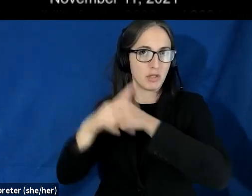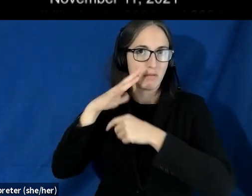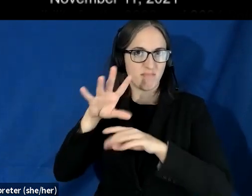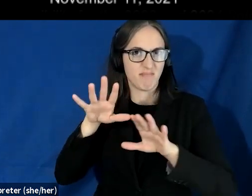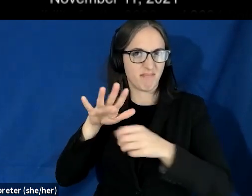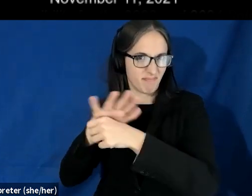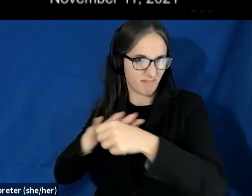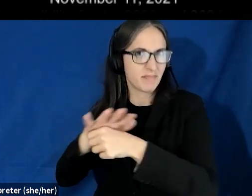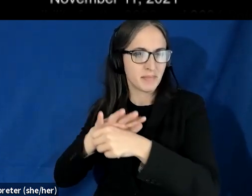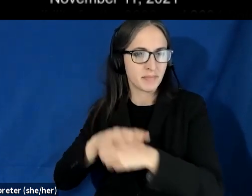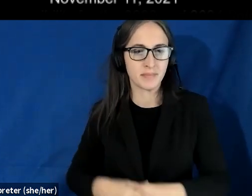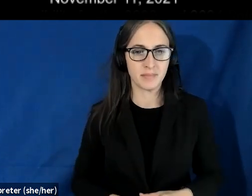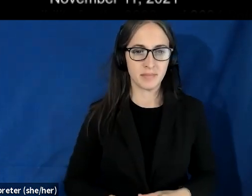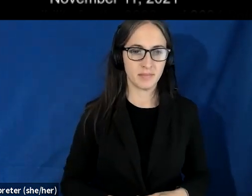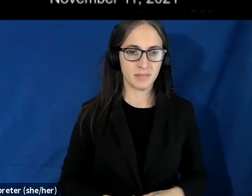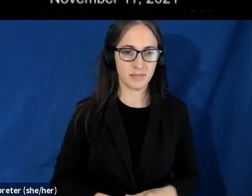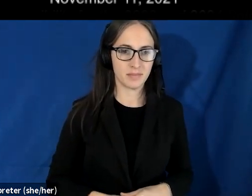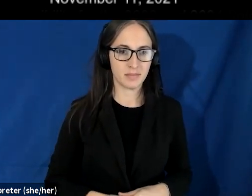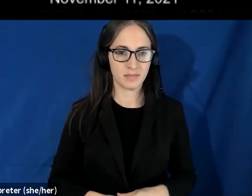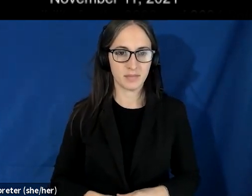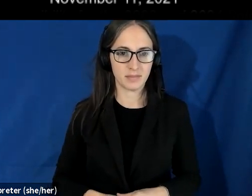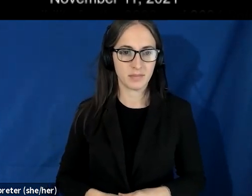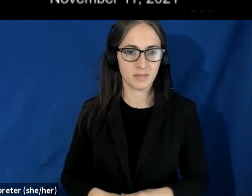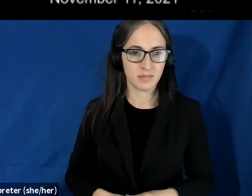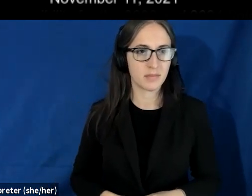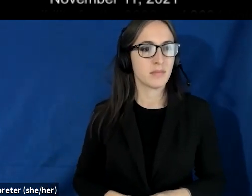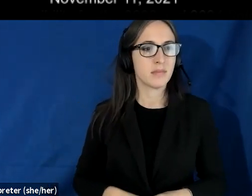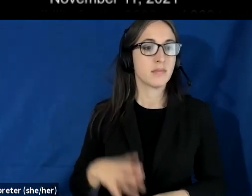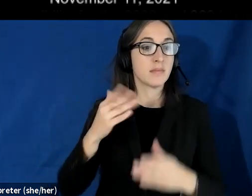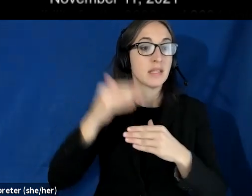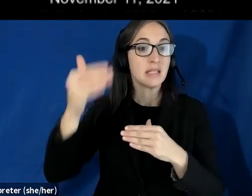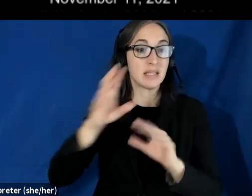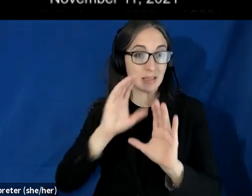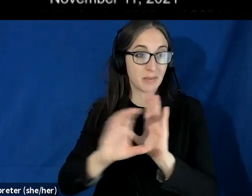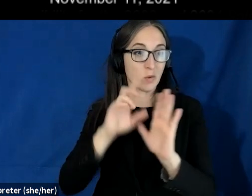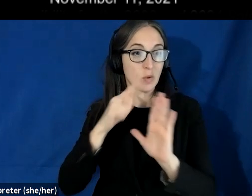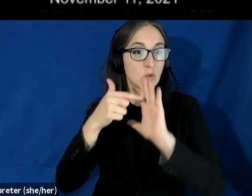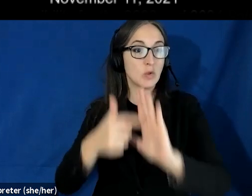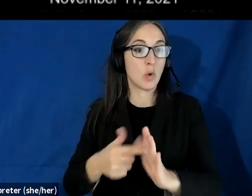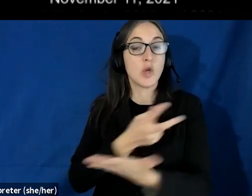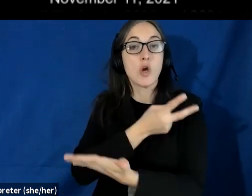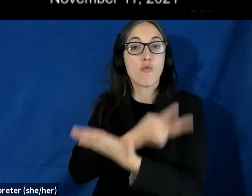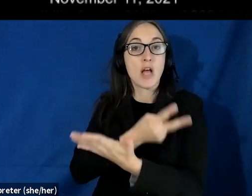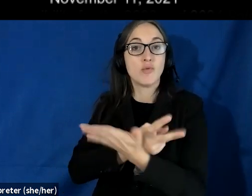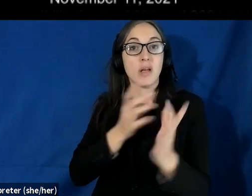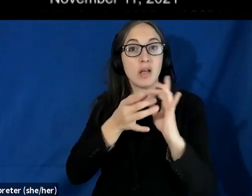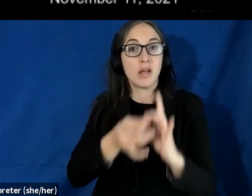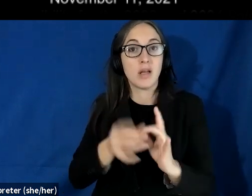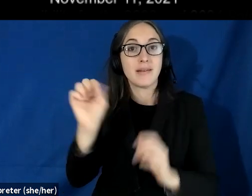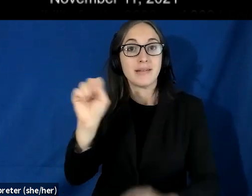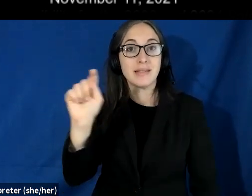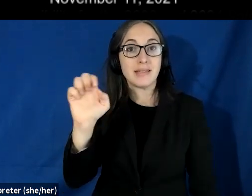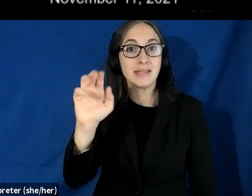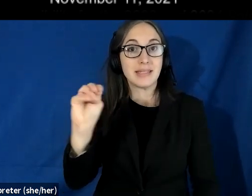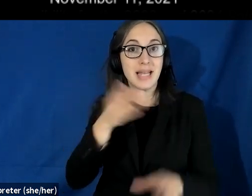the next figure shows women graduated in STEM fields as a percent of all student graduates.